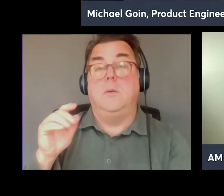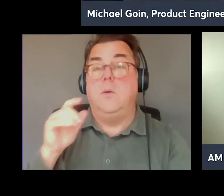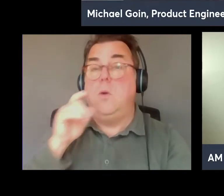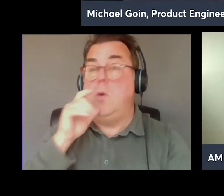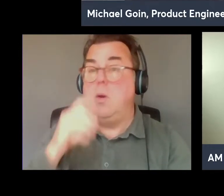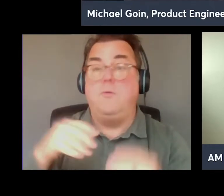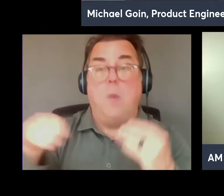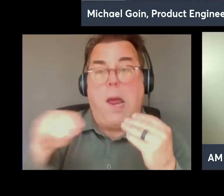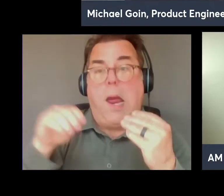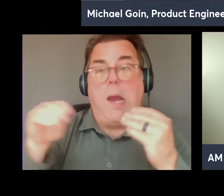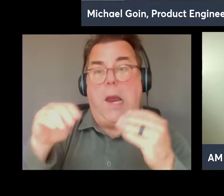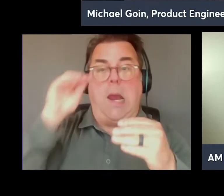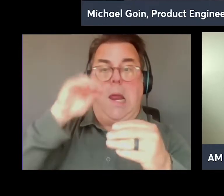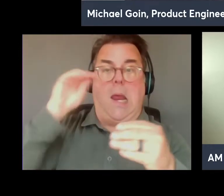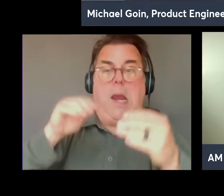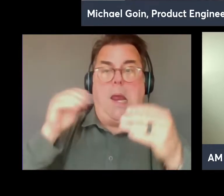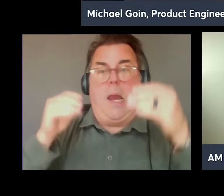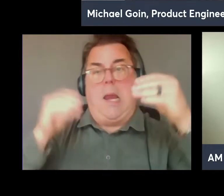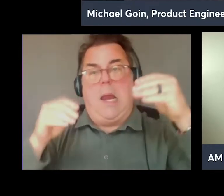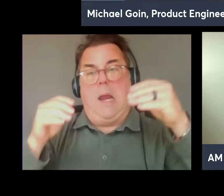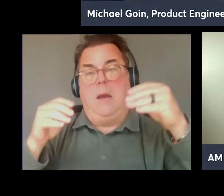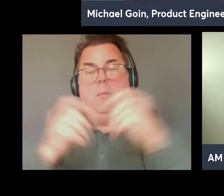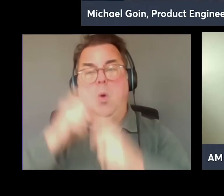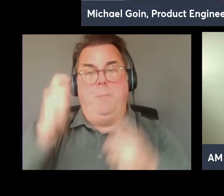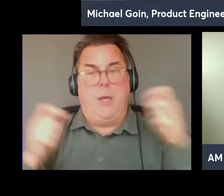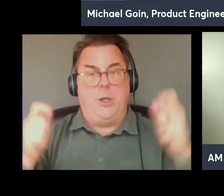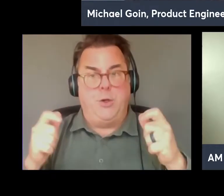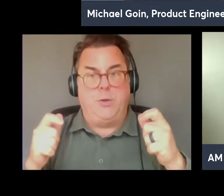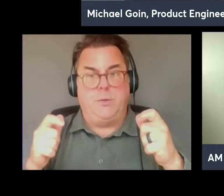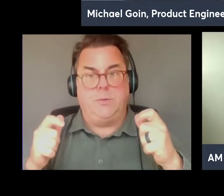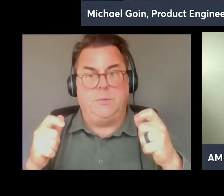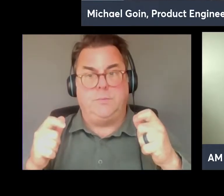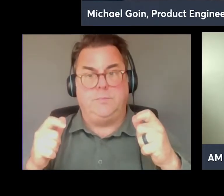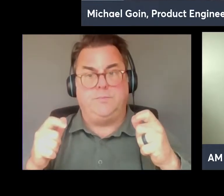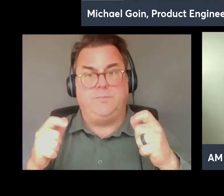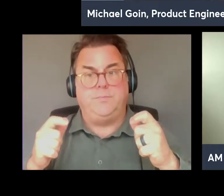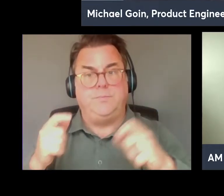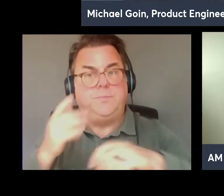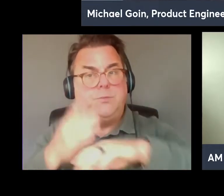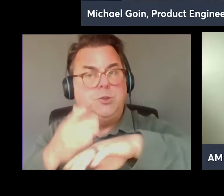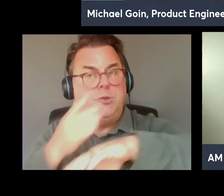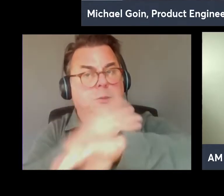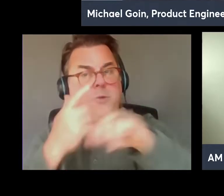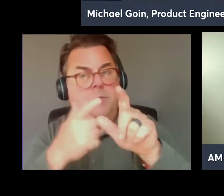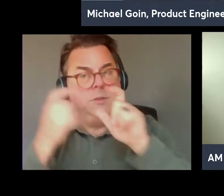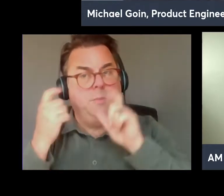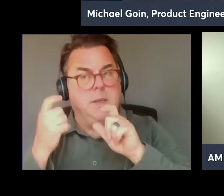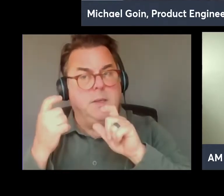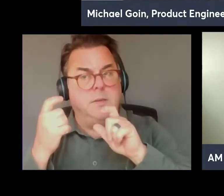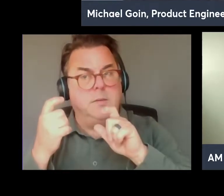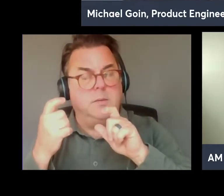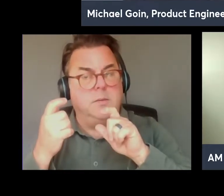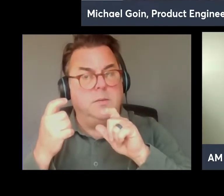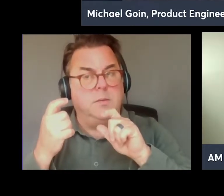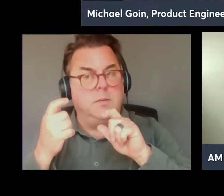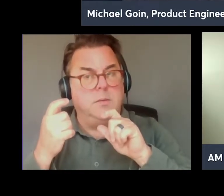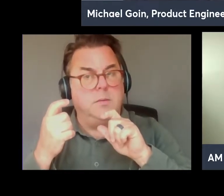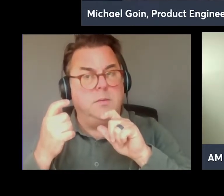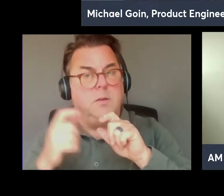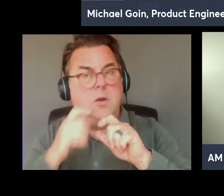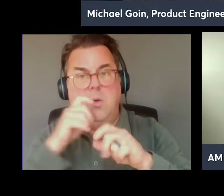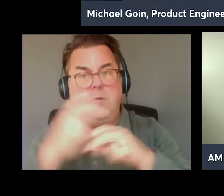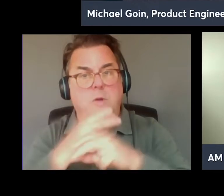the instance size in order to really start getting performance benefits. And you don't necessarily have to use GPUs, at